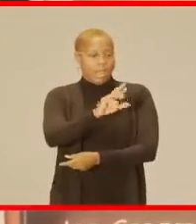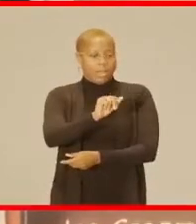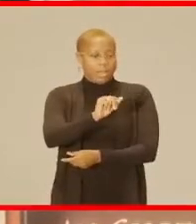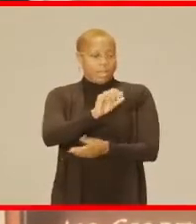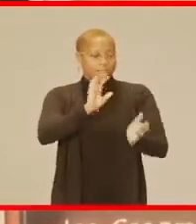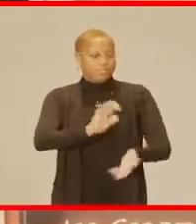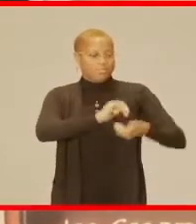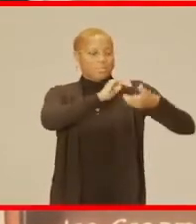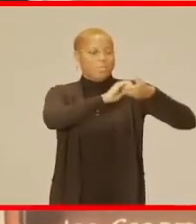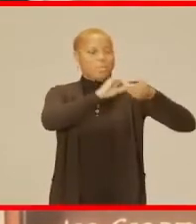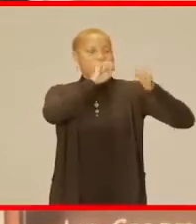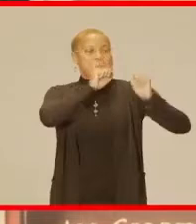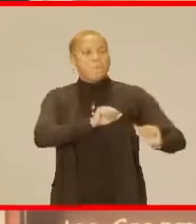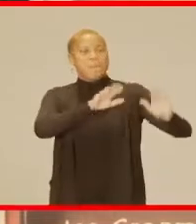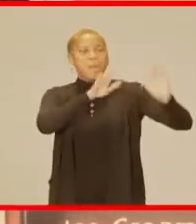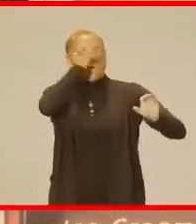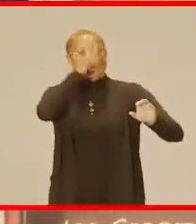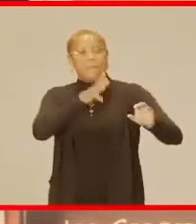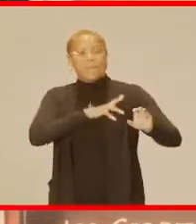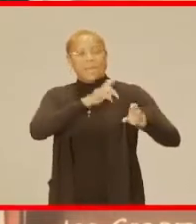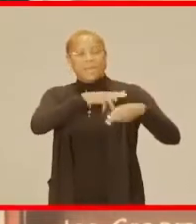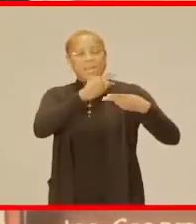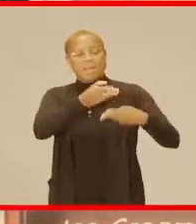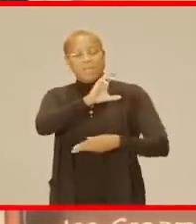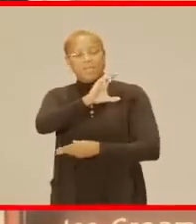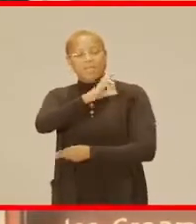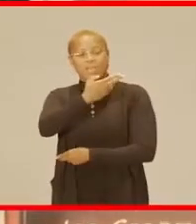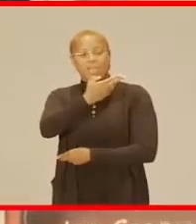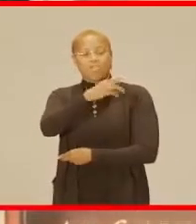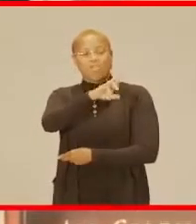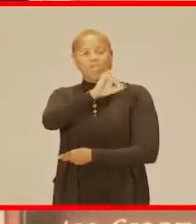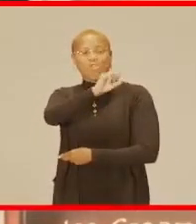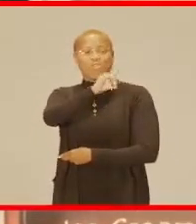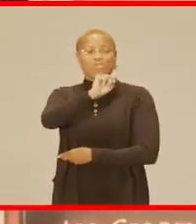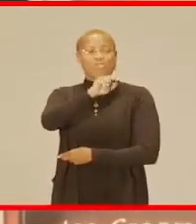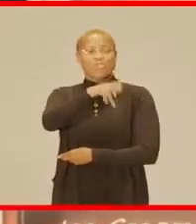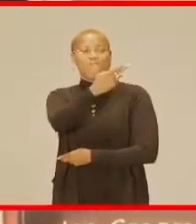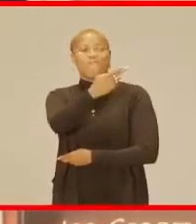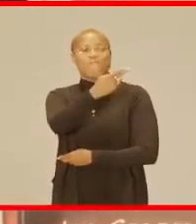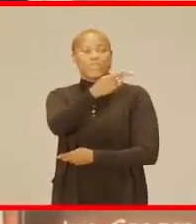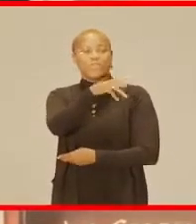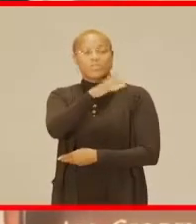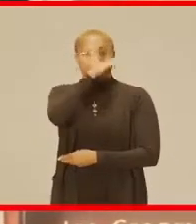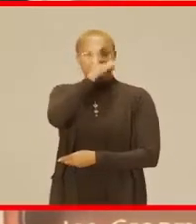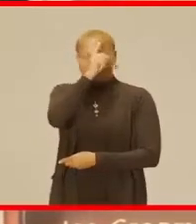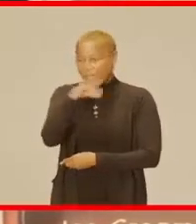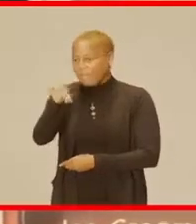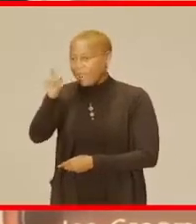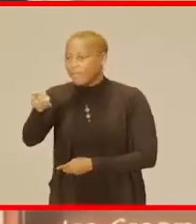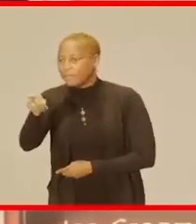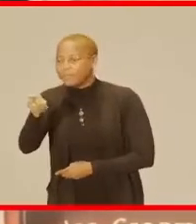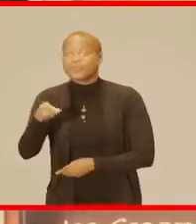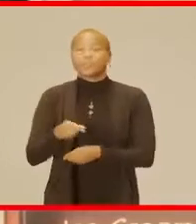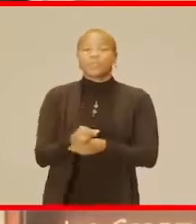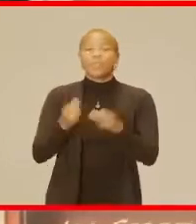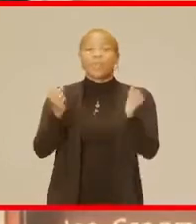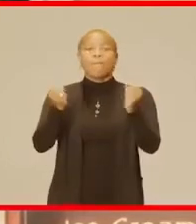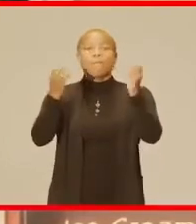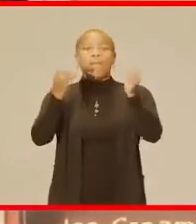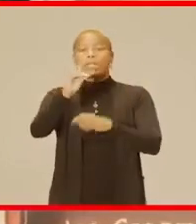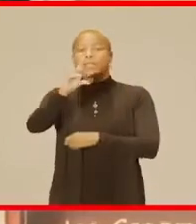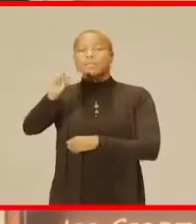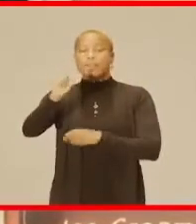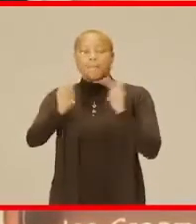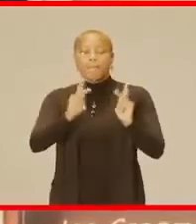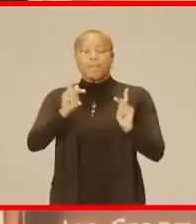with a mountain man named Kristoff to find her. A lot of people with disabilities go through struggles